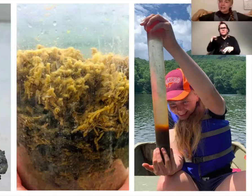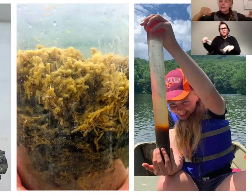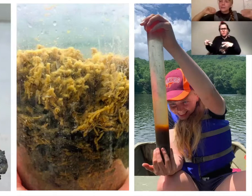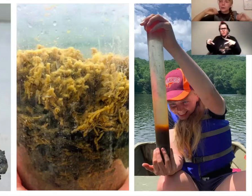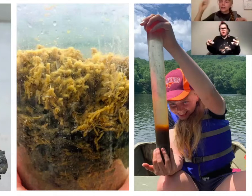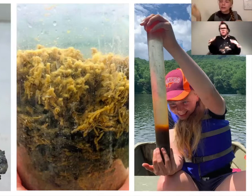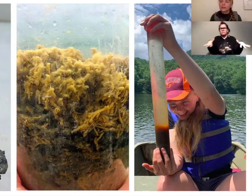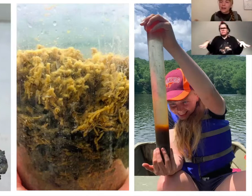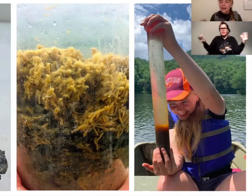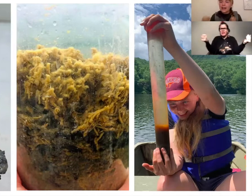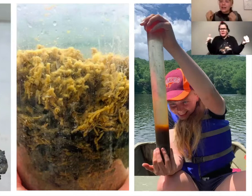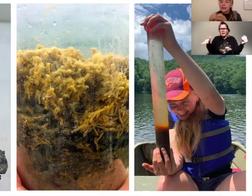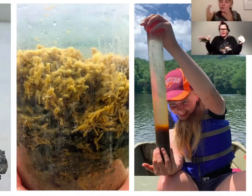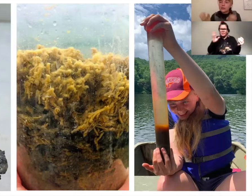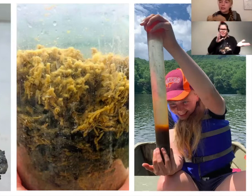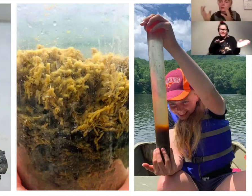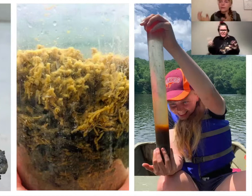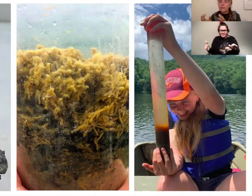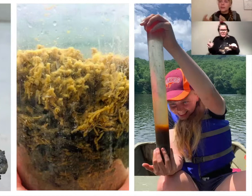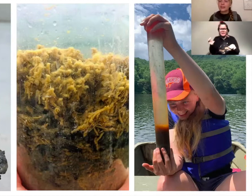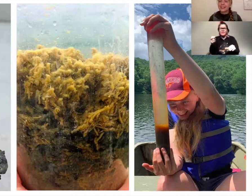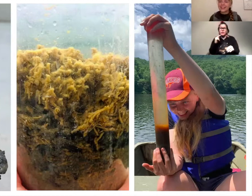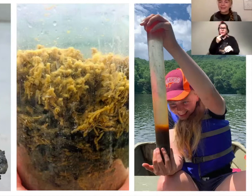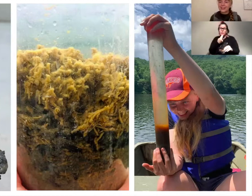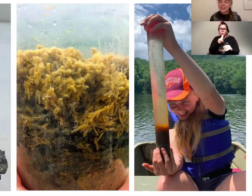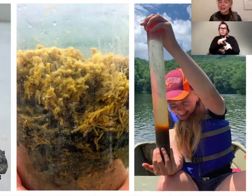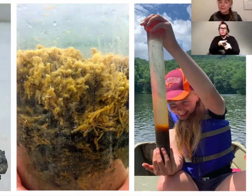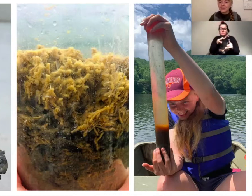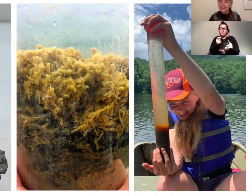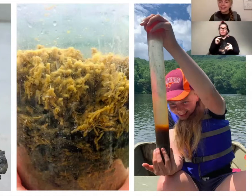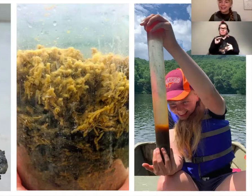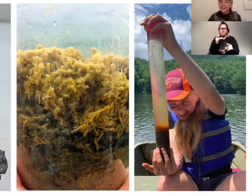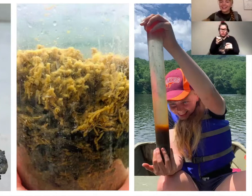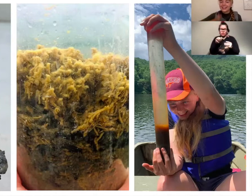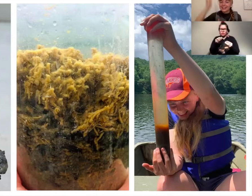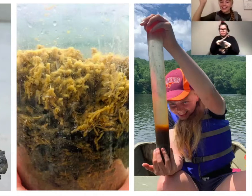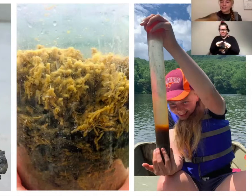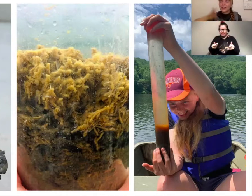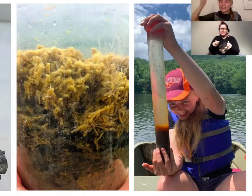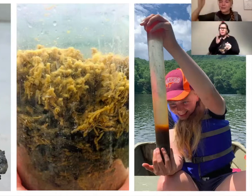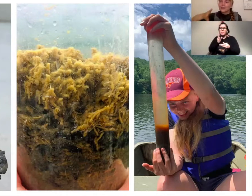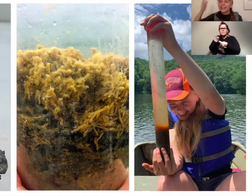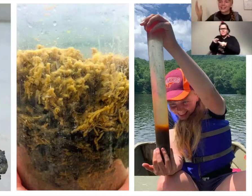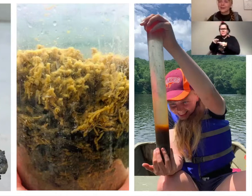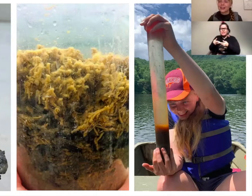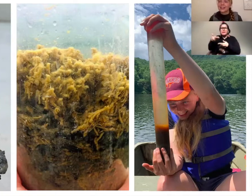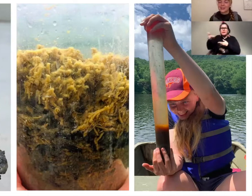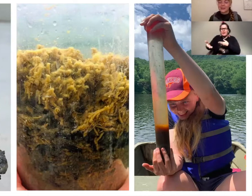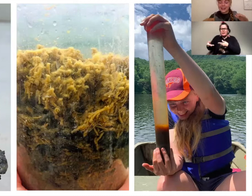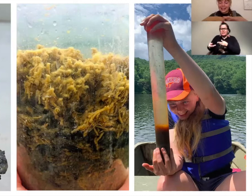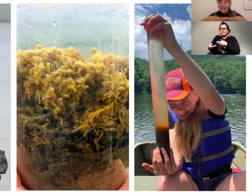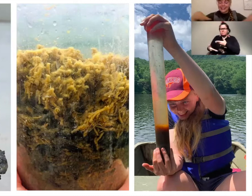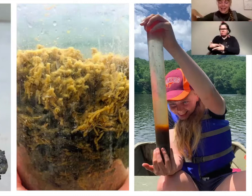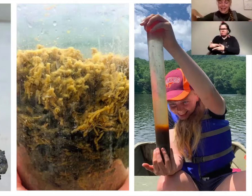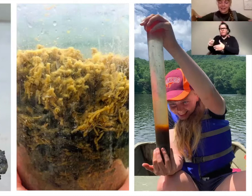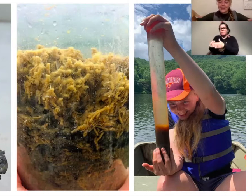land where they'll die, and then the nutrients from the midge end up feeding the next generation of plants growing there. So if you look